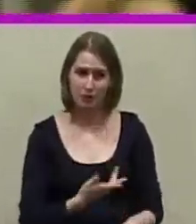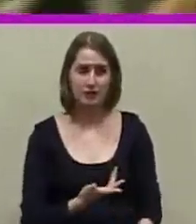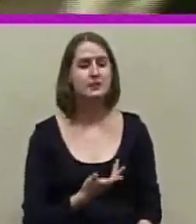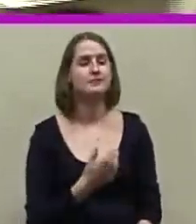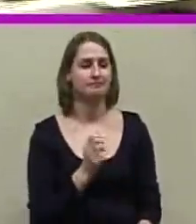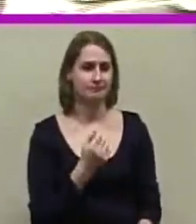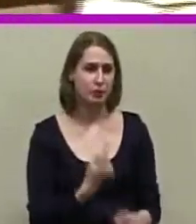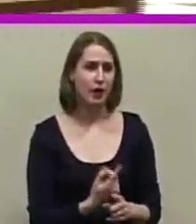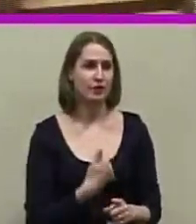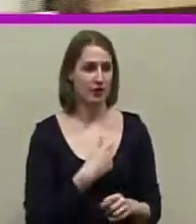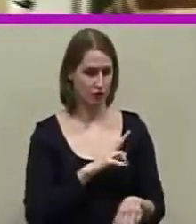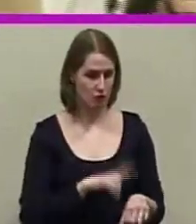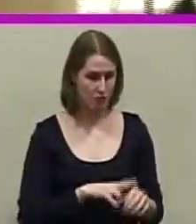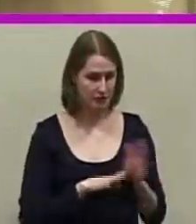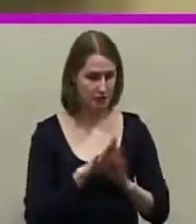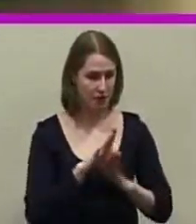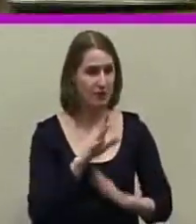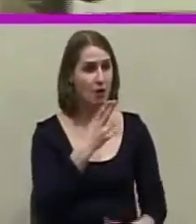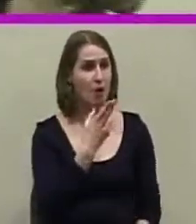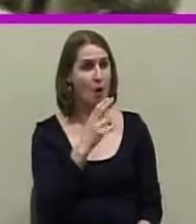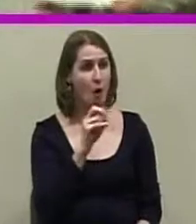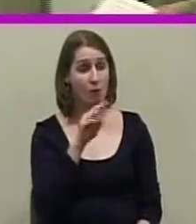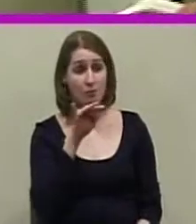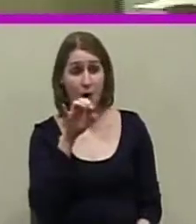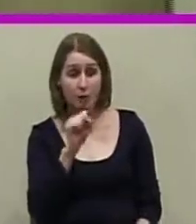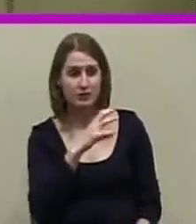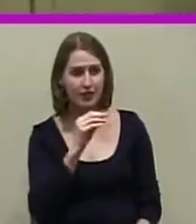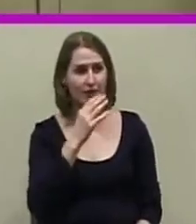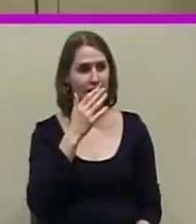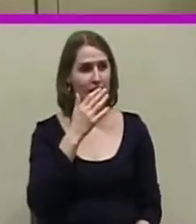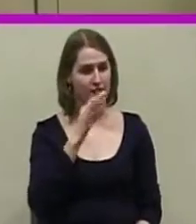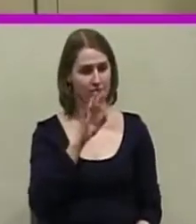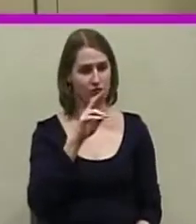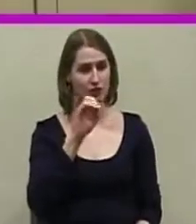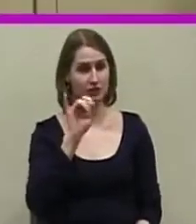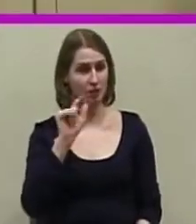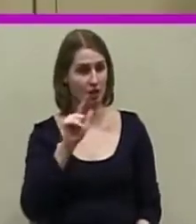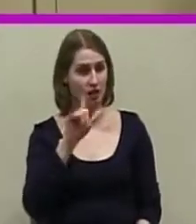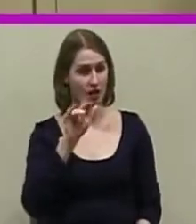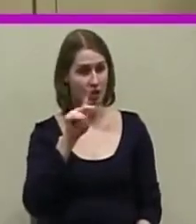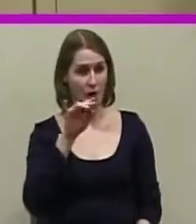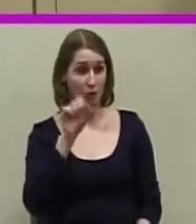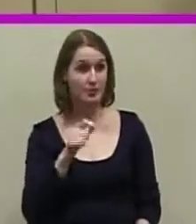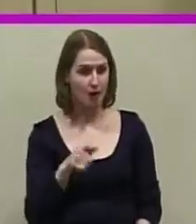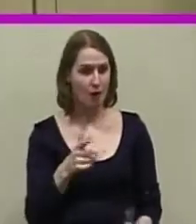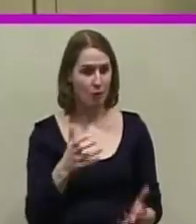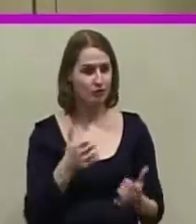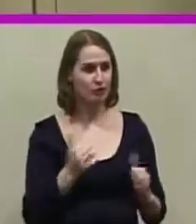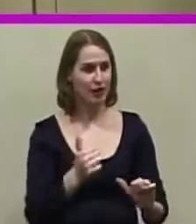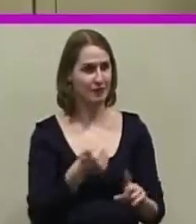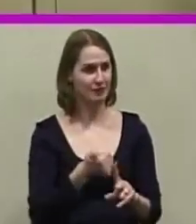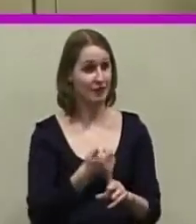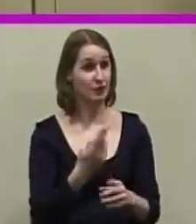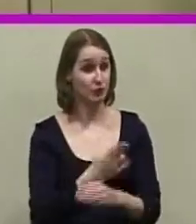normal development, the hormones, and those frontal lobes being developed, right? Where the kids are going to try, I want to try this on my own now. I'm going to use my